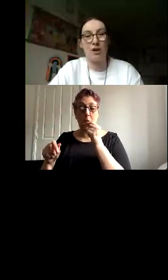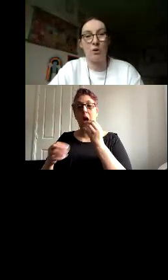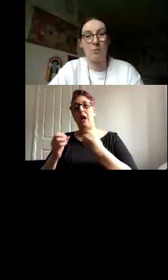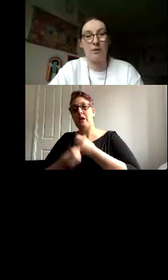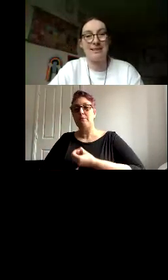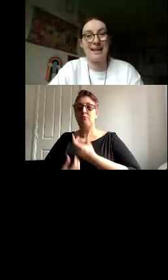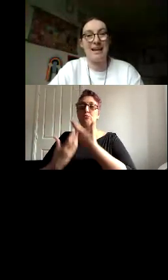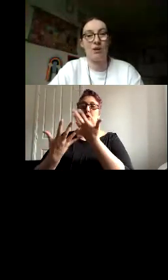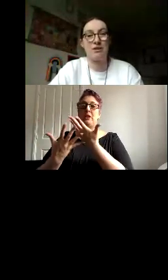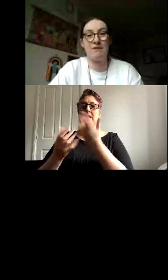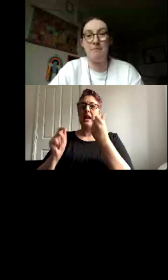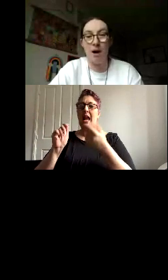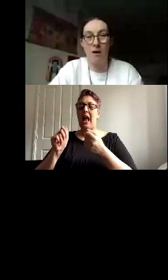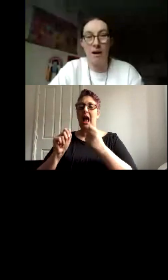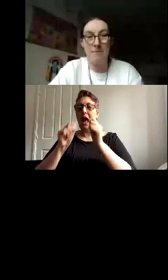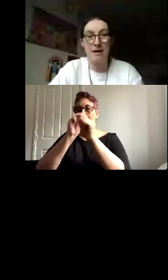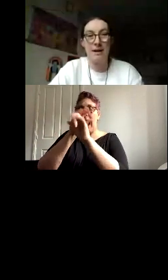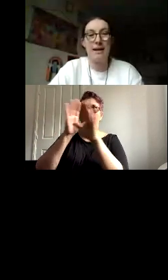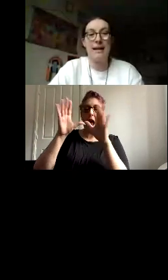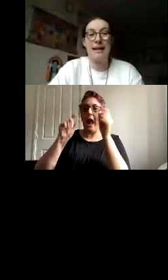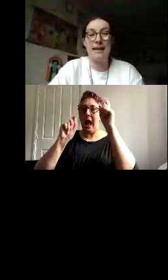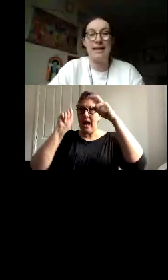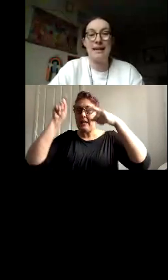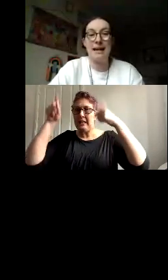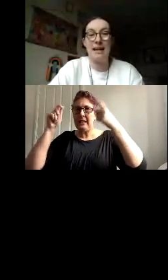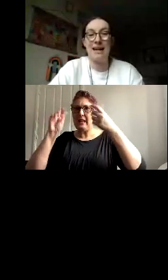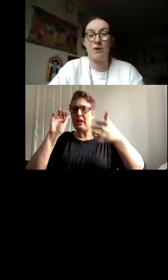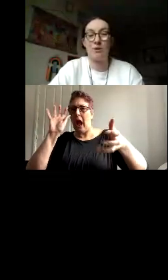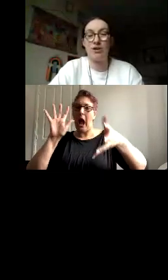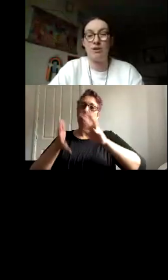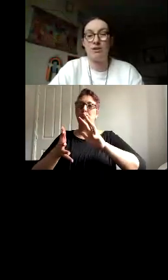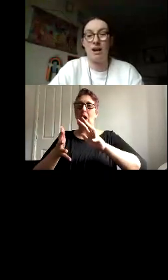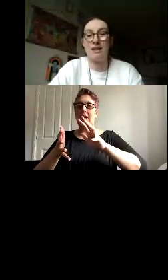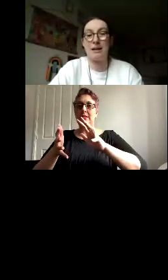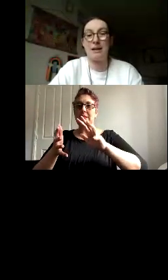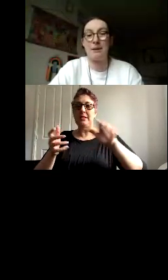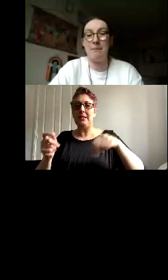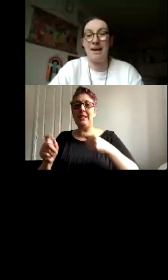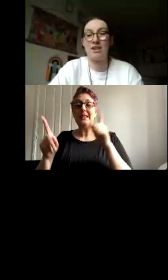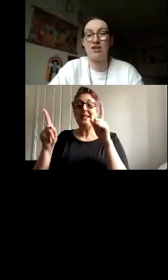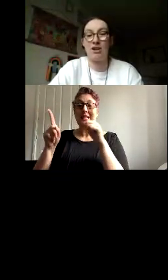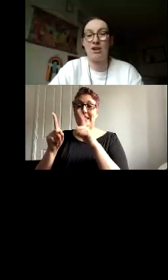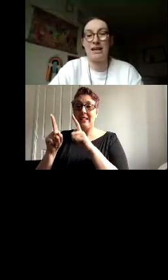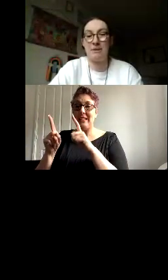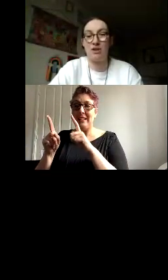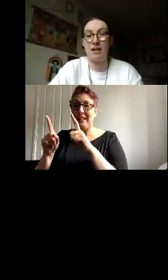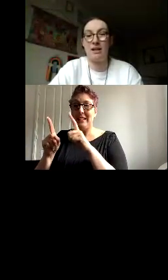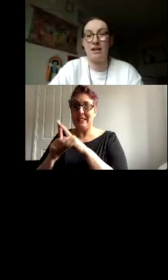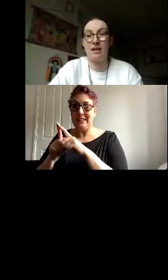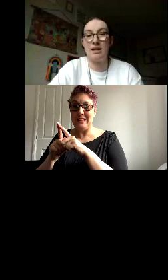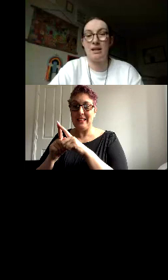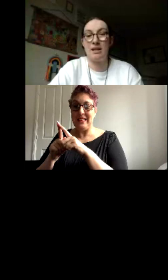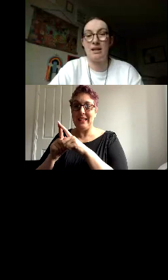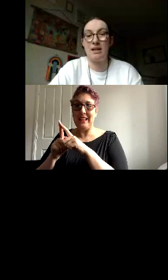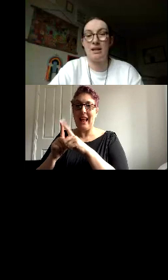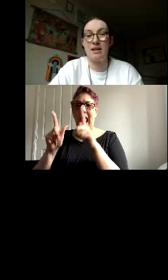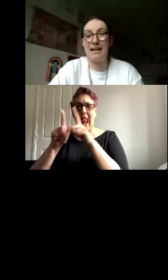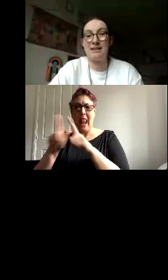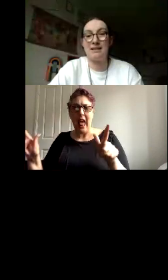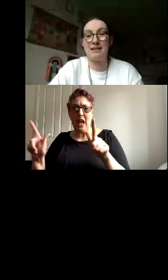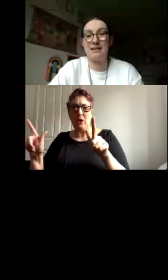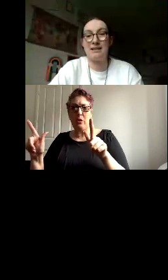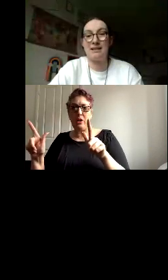language incorporating a lot of mime. E, a language utilizing picture-like images to